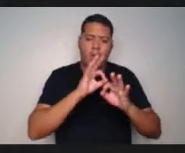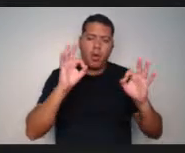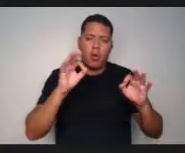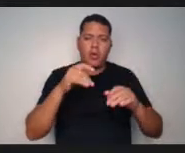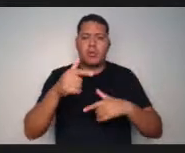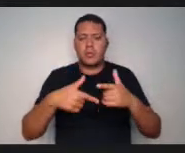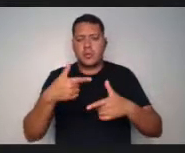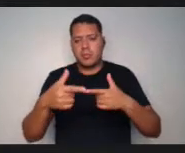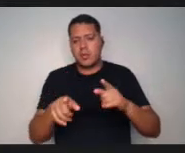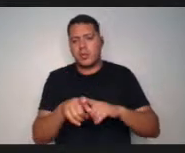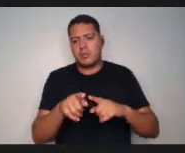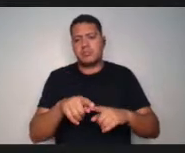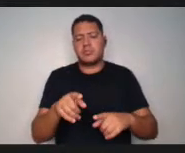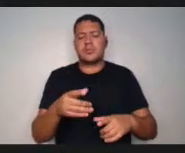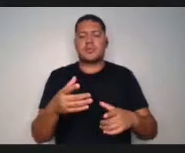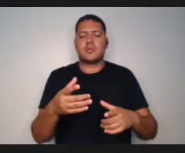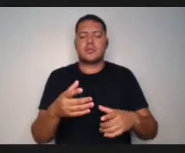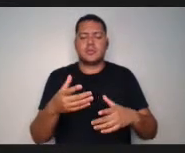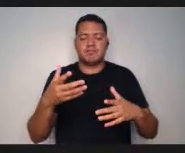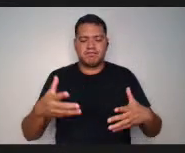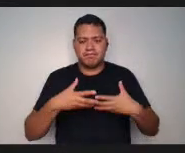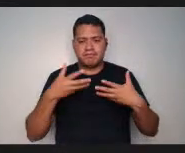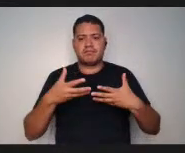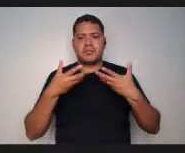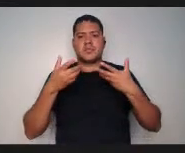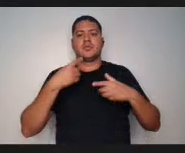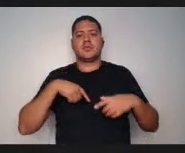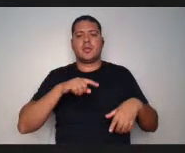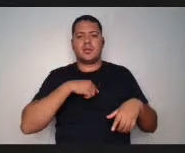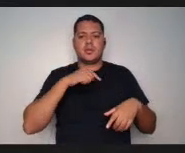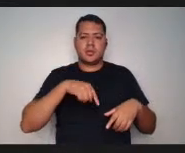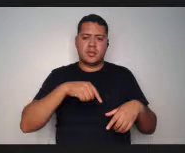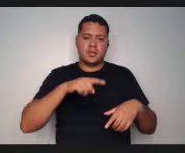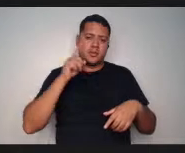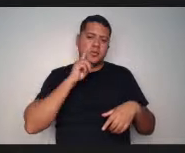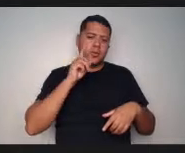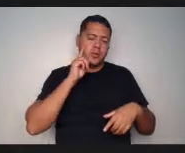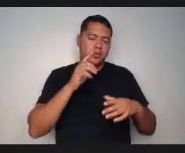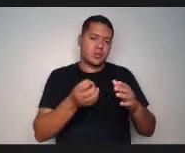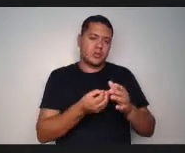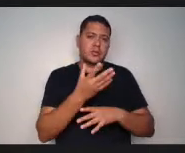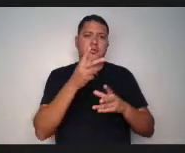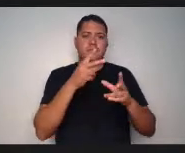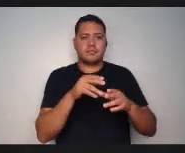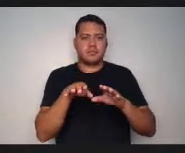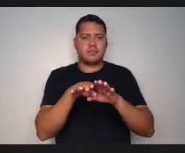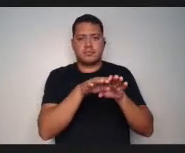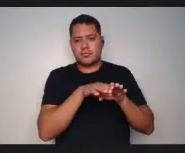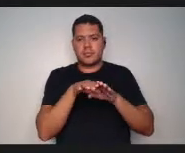States to create something similar. And I'll talk a little bit about the Healthy Work campaign,